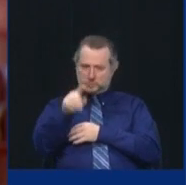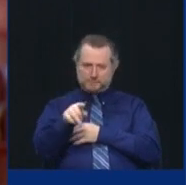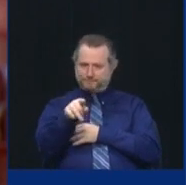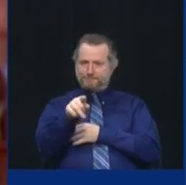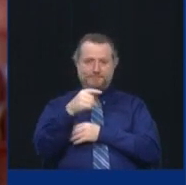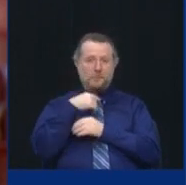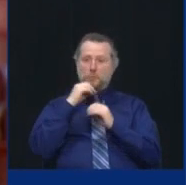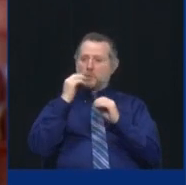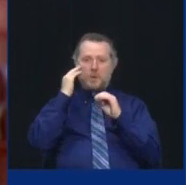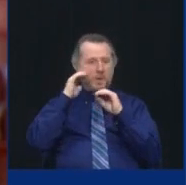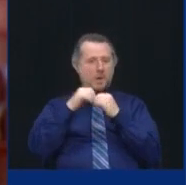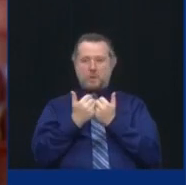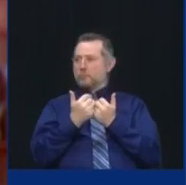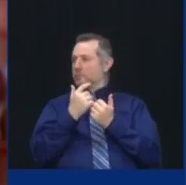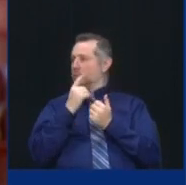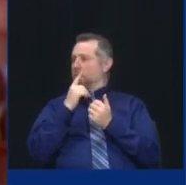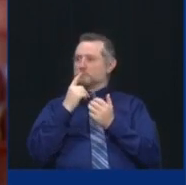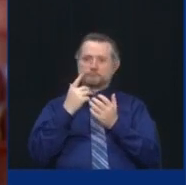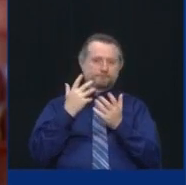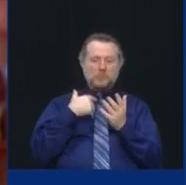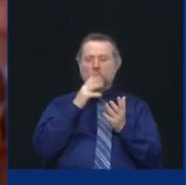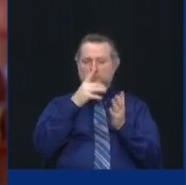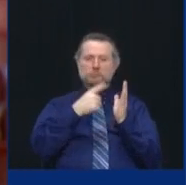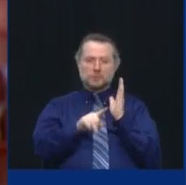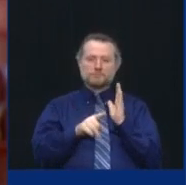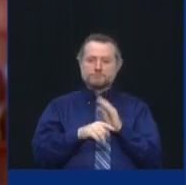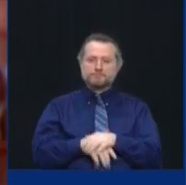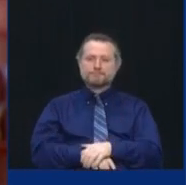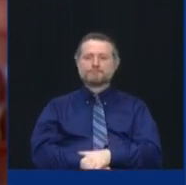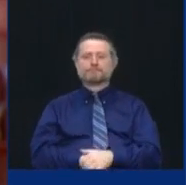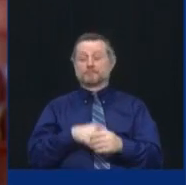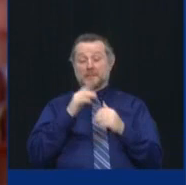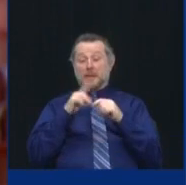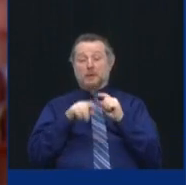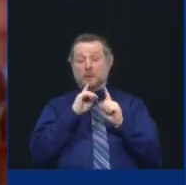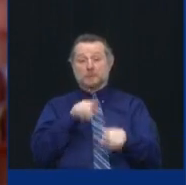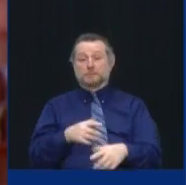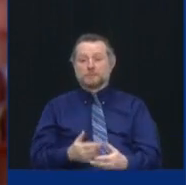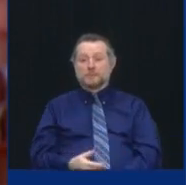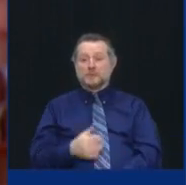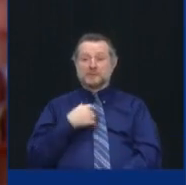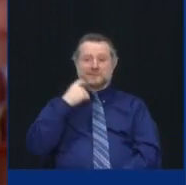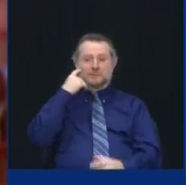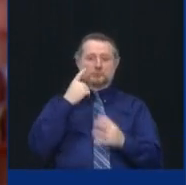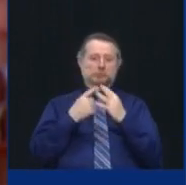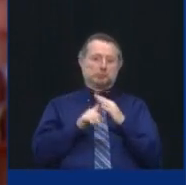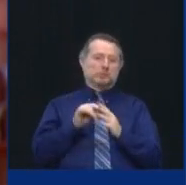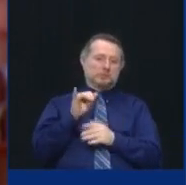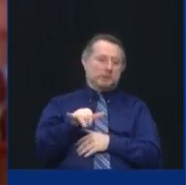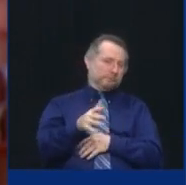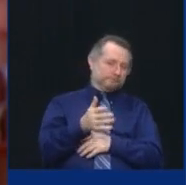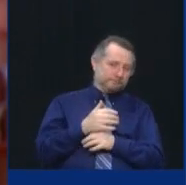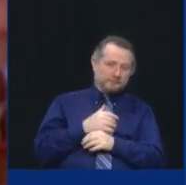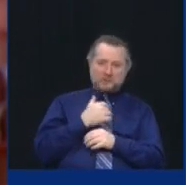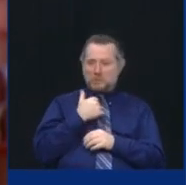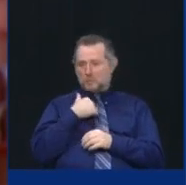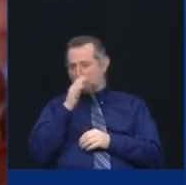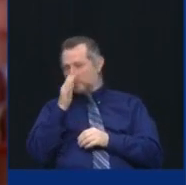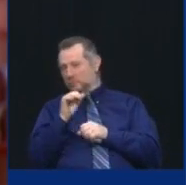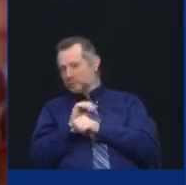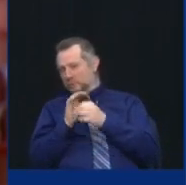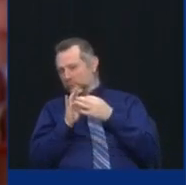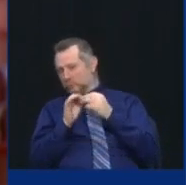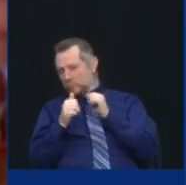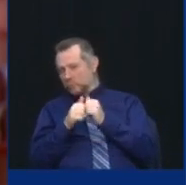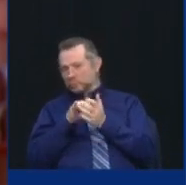idea. We just we just started this. We will be working with the state, and